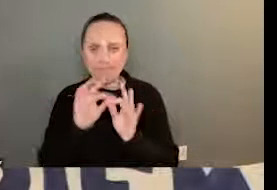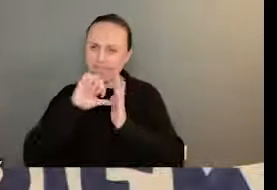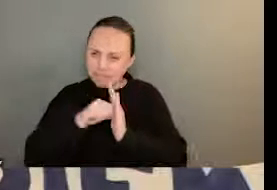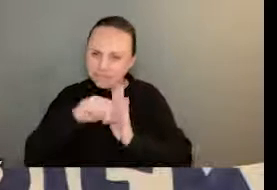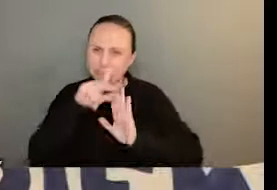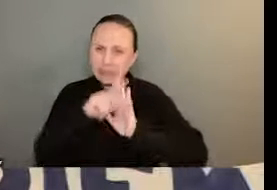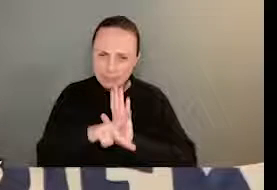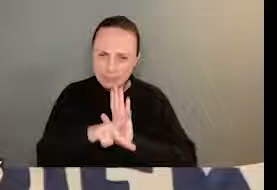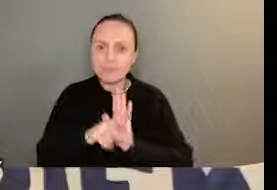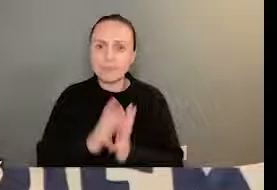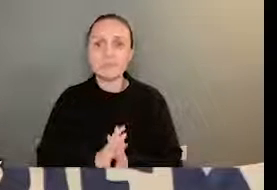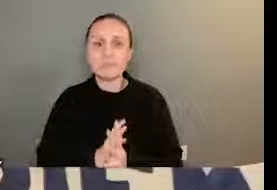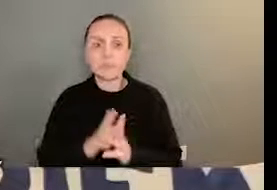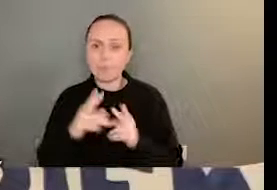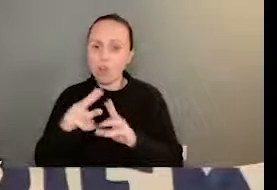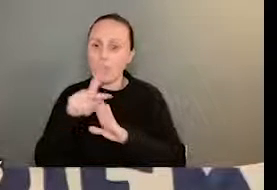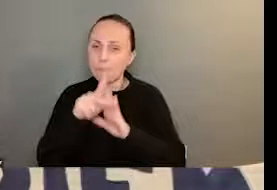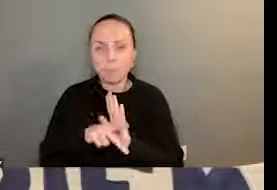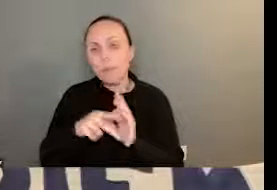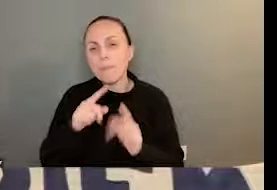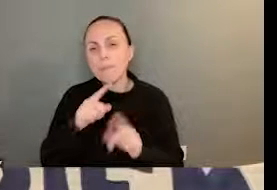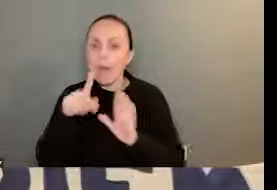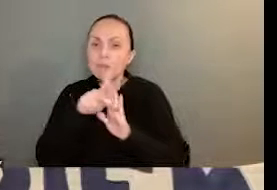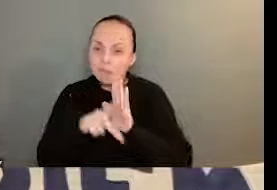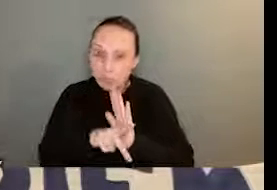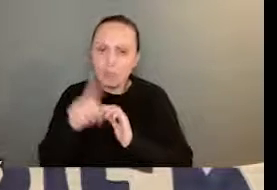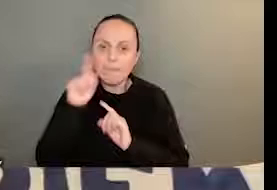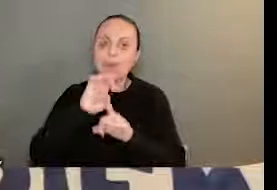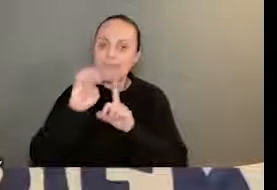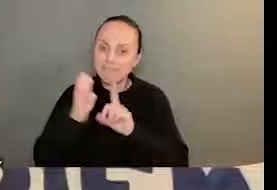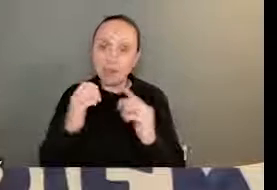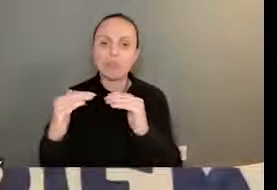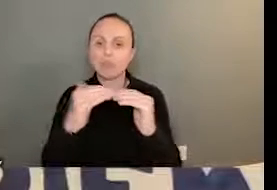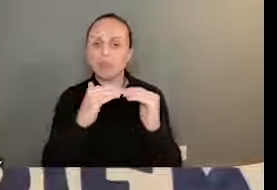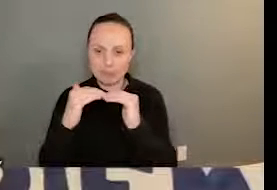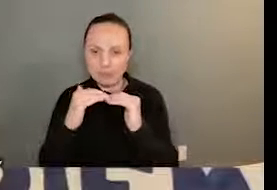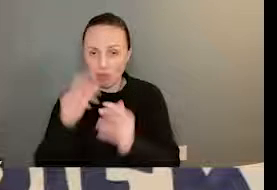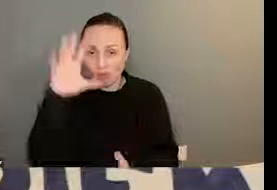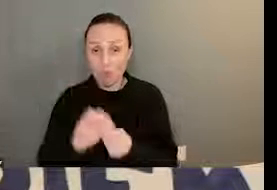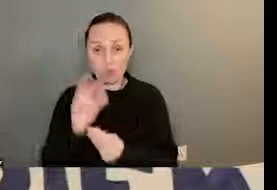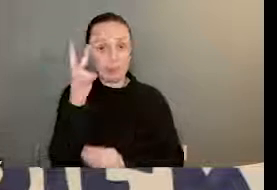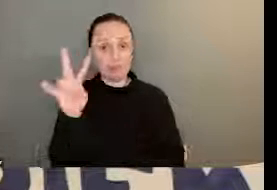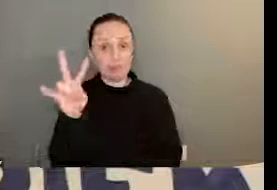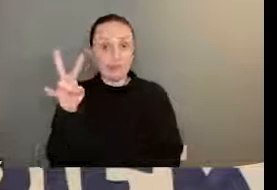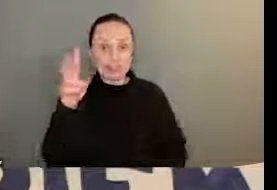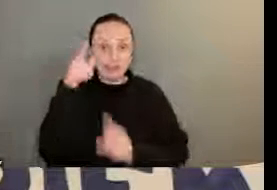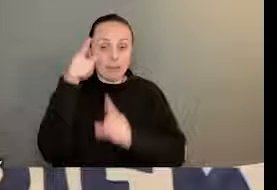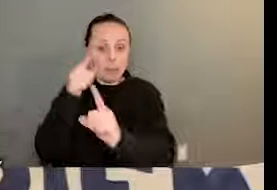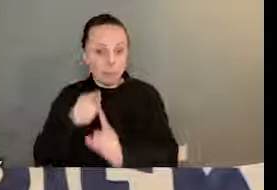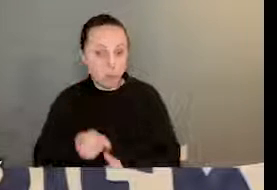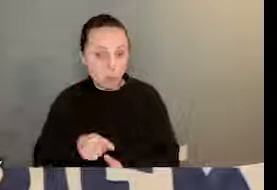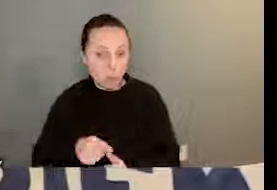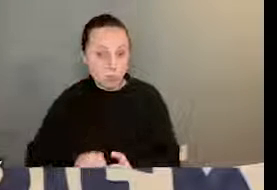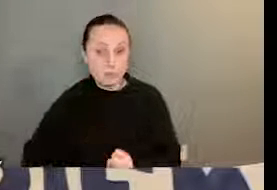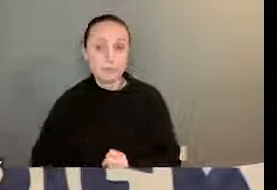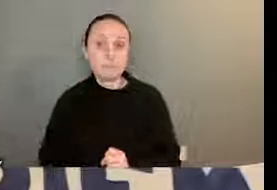principles. Called principles for short. They are the principles of environmental justice. There are 17 of those bad boys. And I